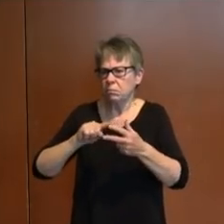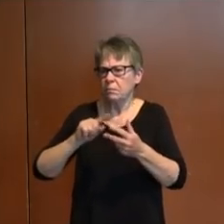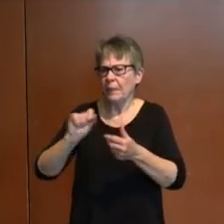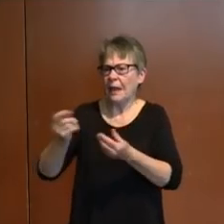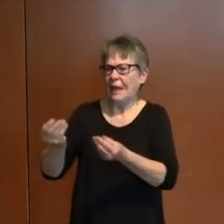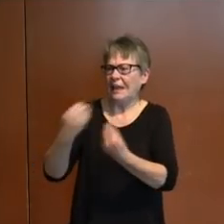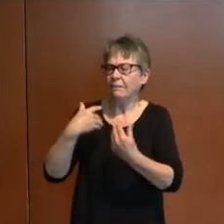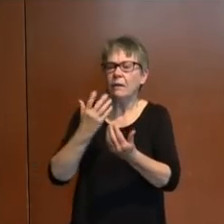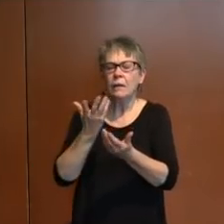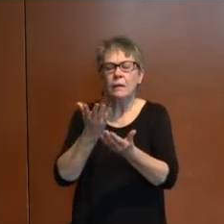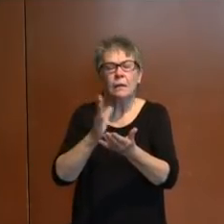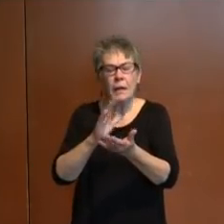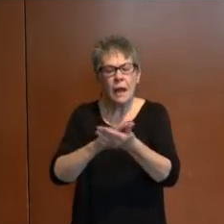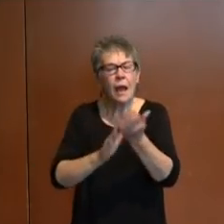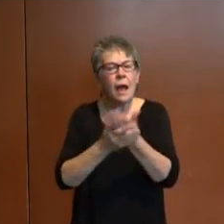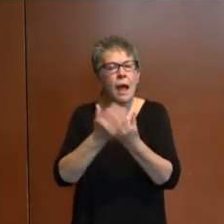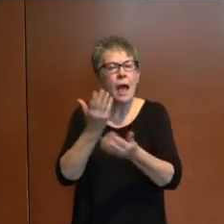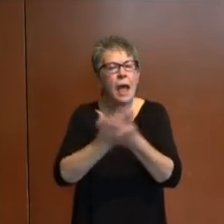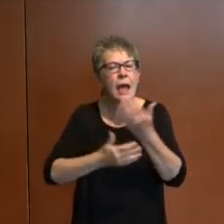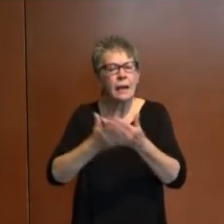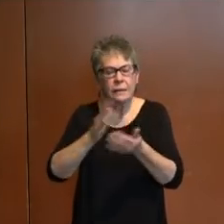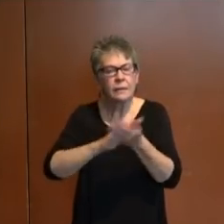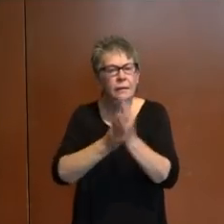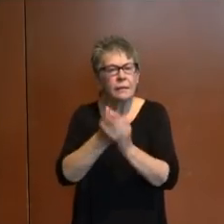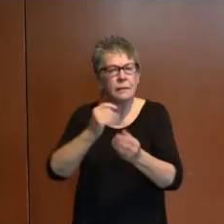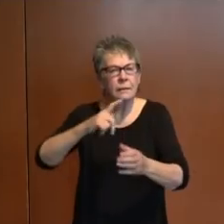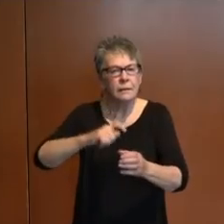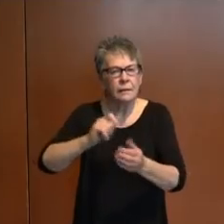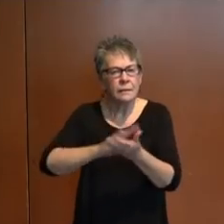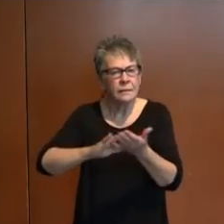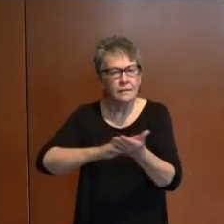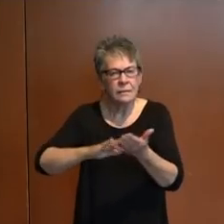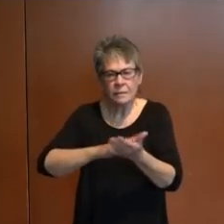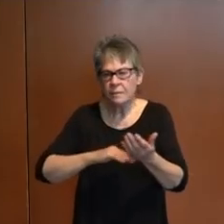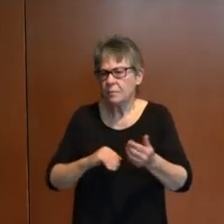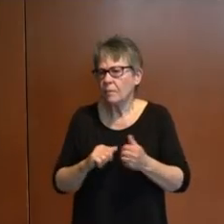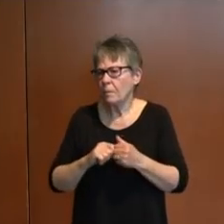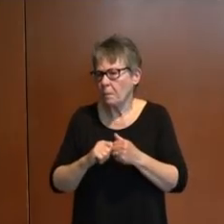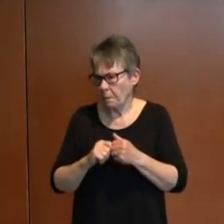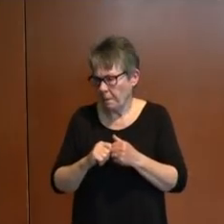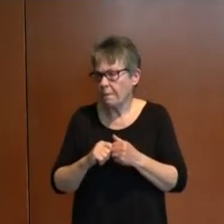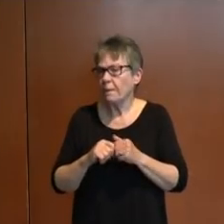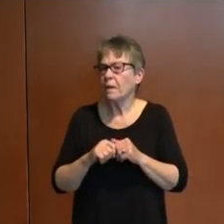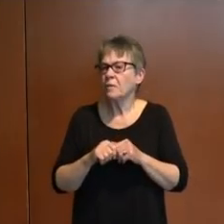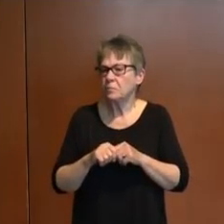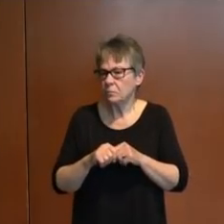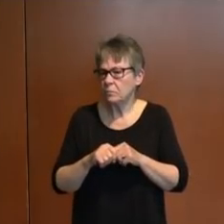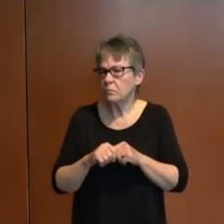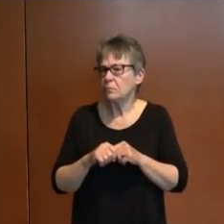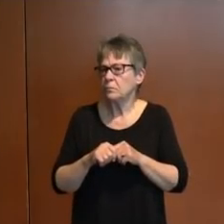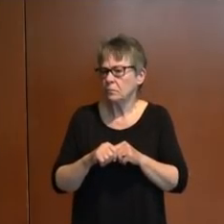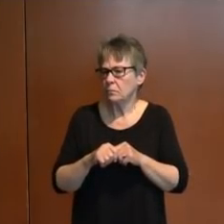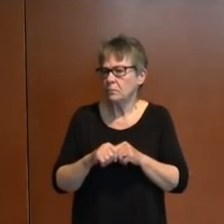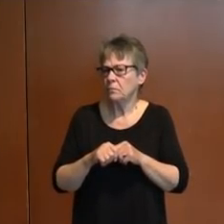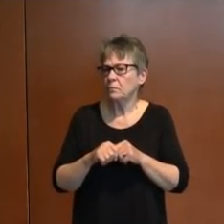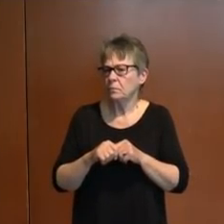we absolutely need. Again, bouncing around, forgive me. Earlier today, as a part of our Main